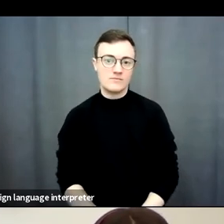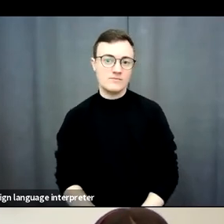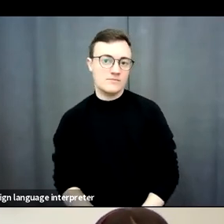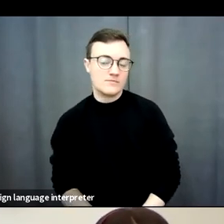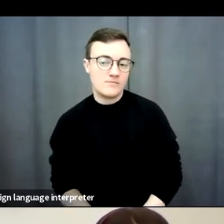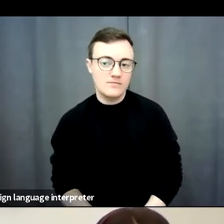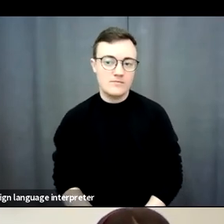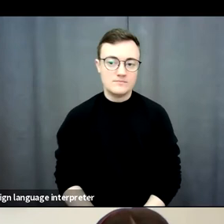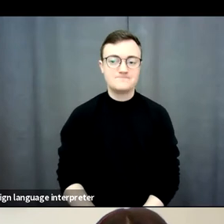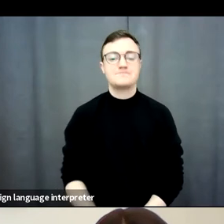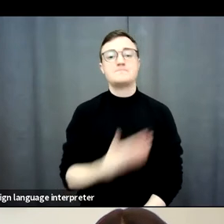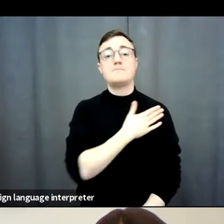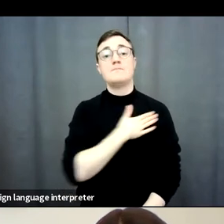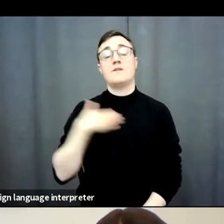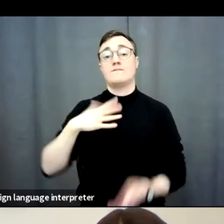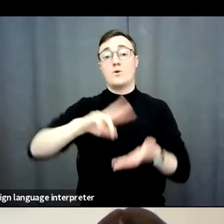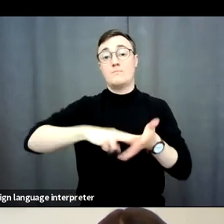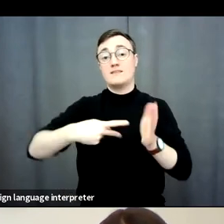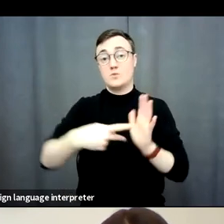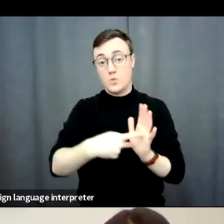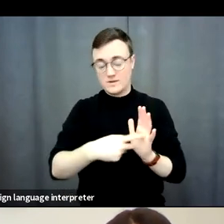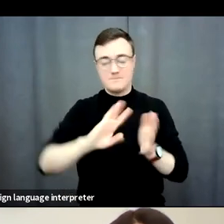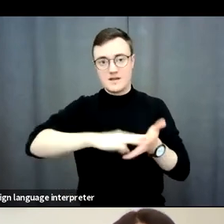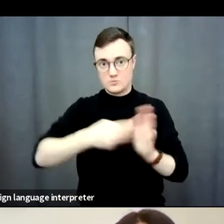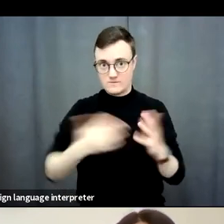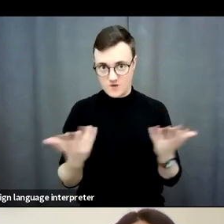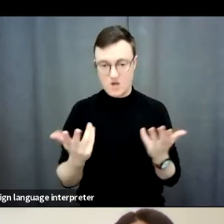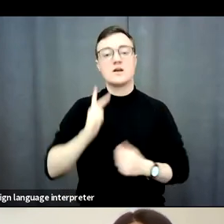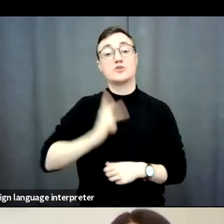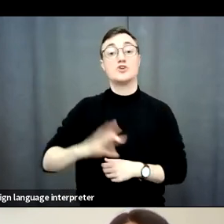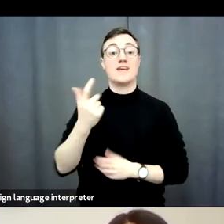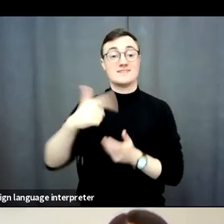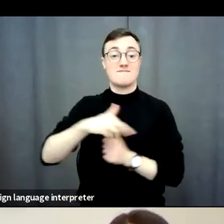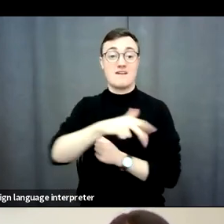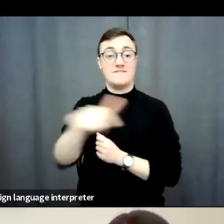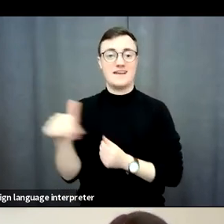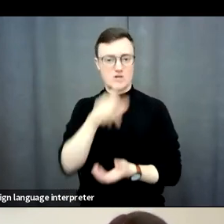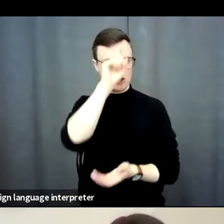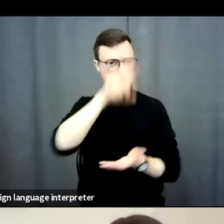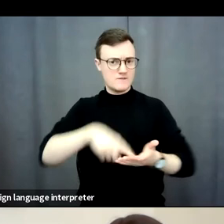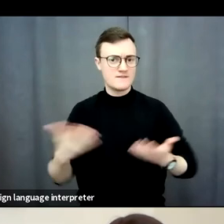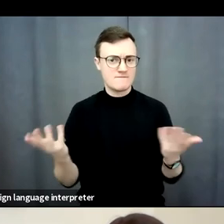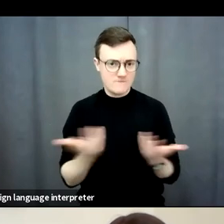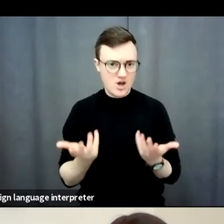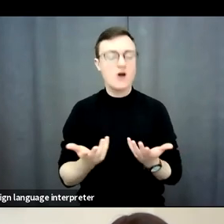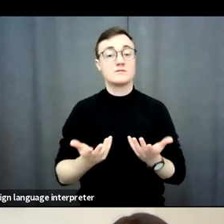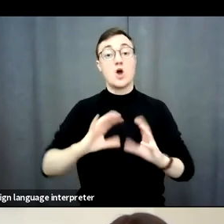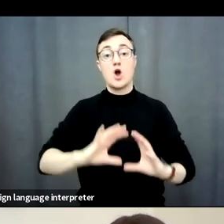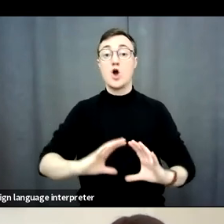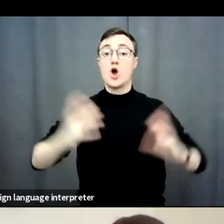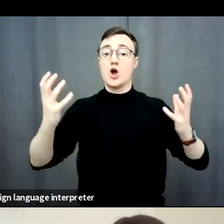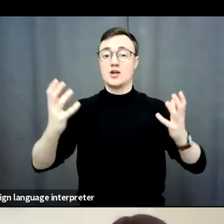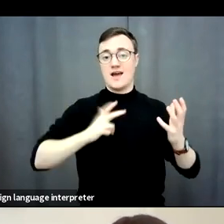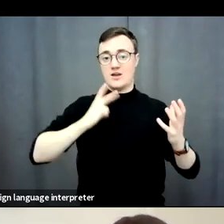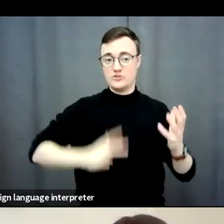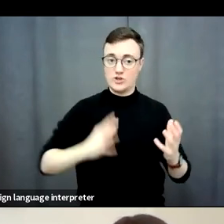So the method itself, safety walkthroughs, the purpose of the method is to increase